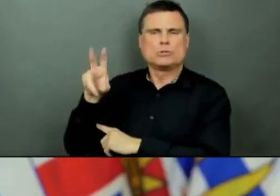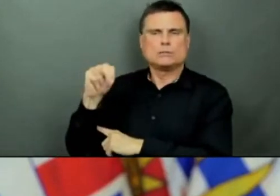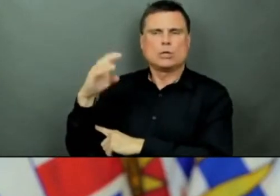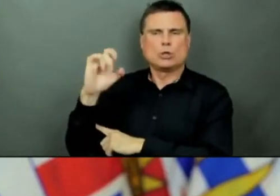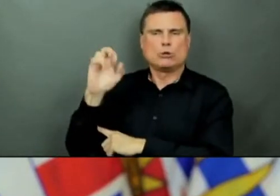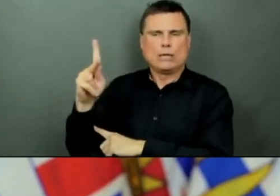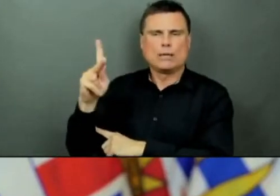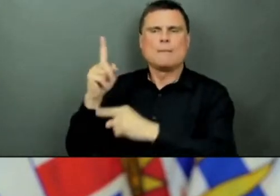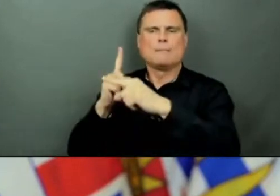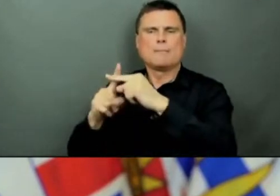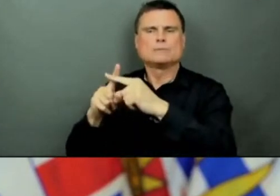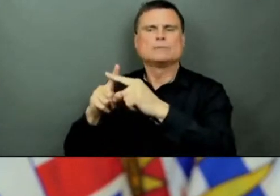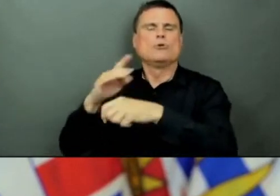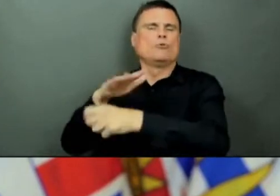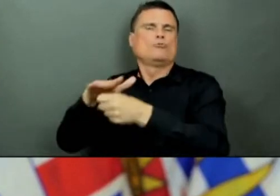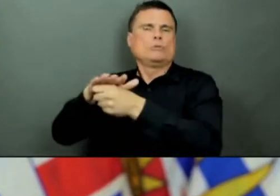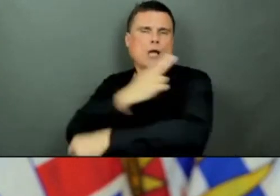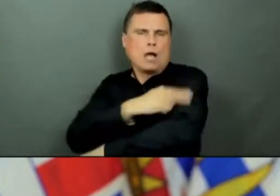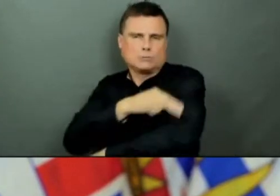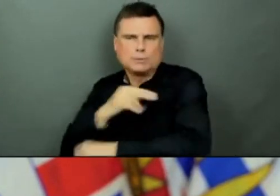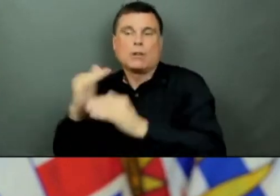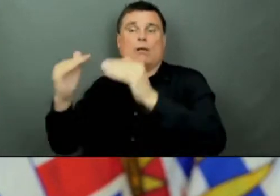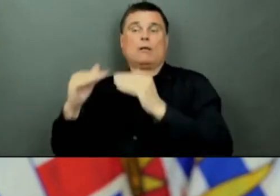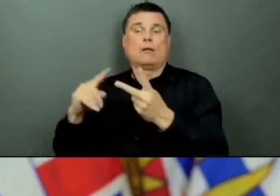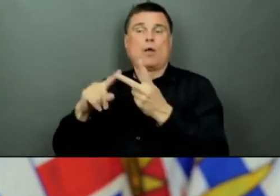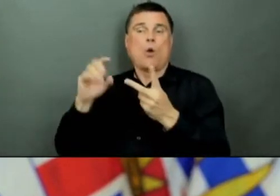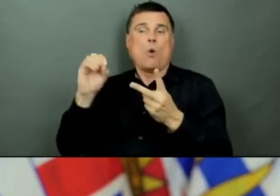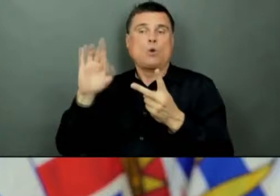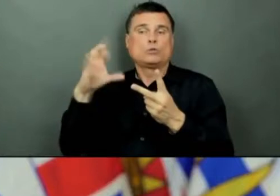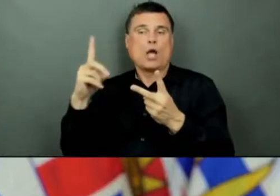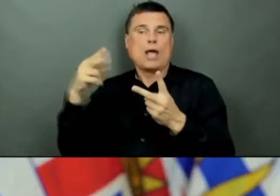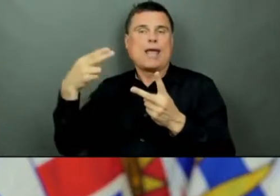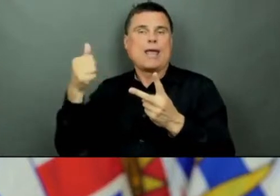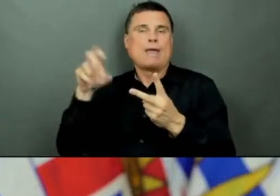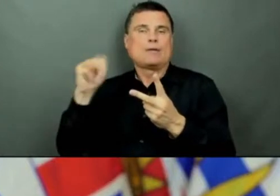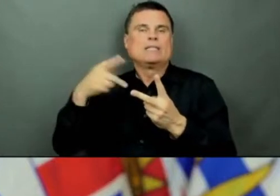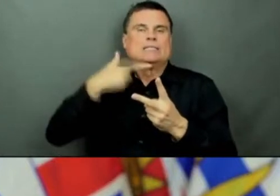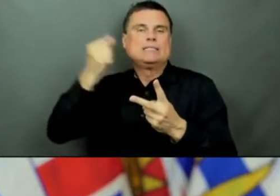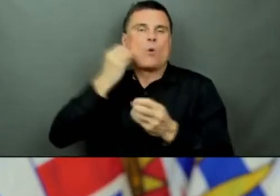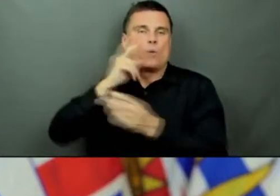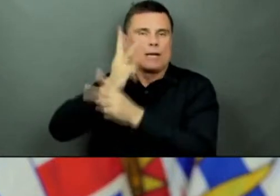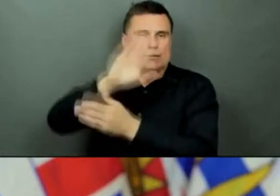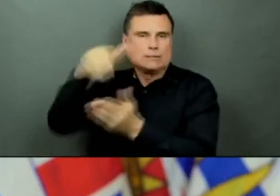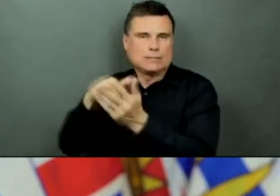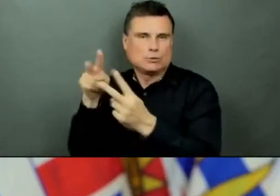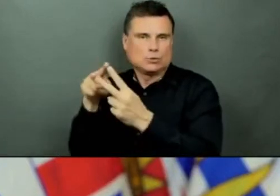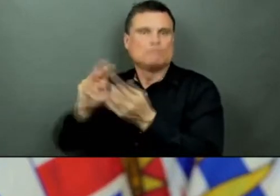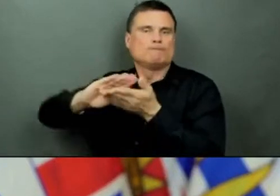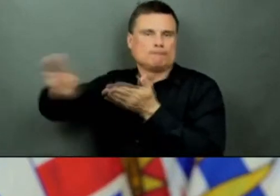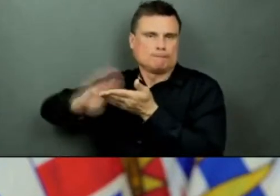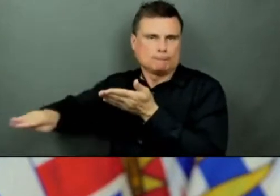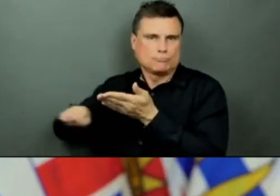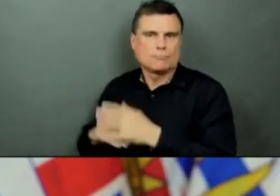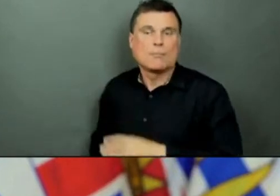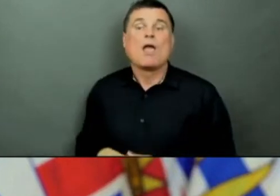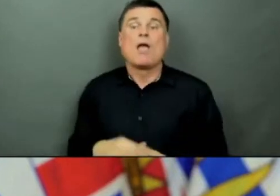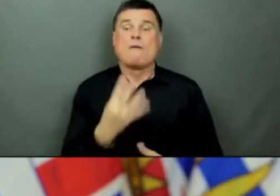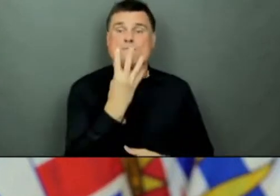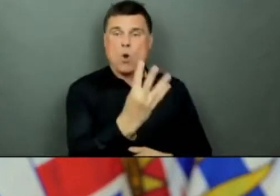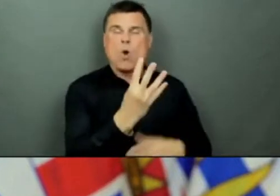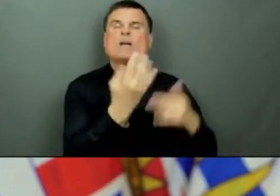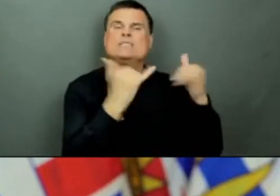with 4 active outbreaks in long-term care and assisted living and 1 in acute care. It has reporting of